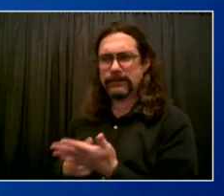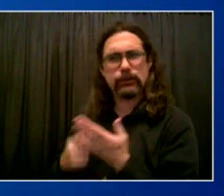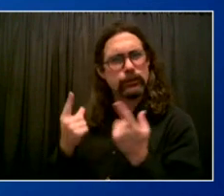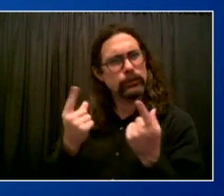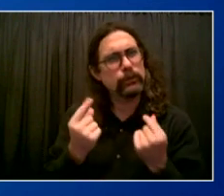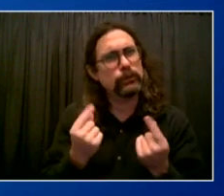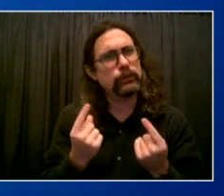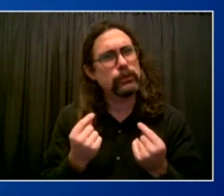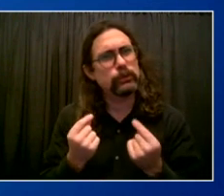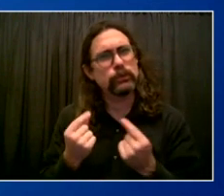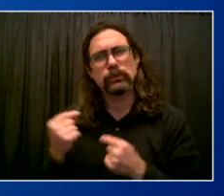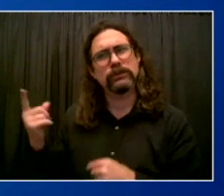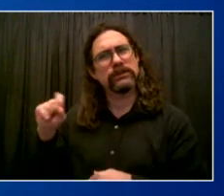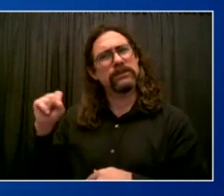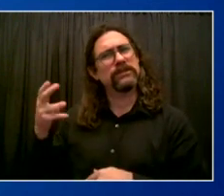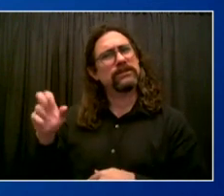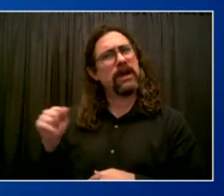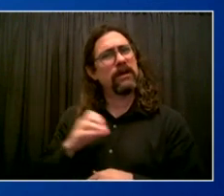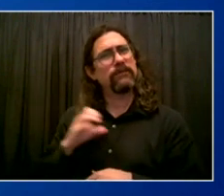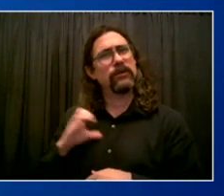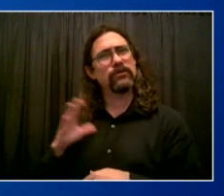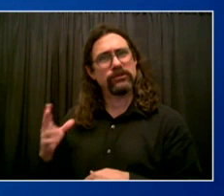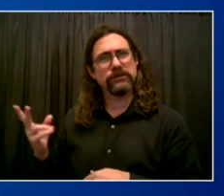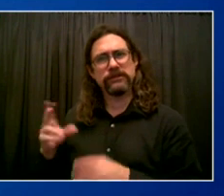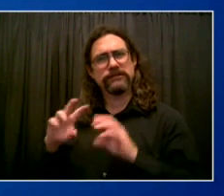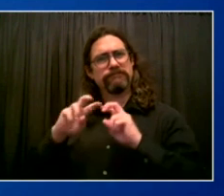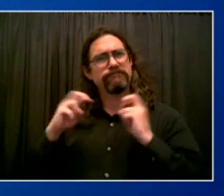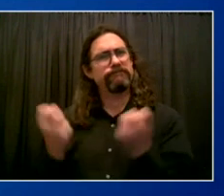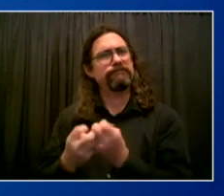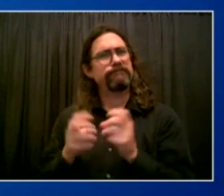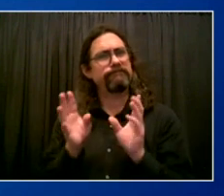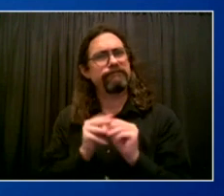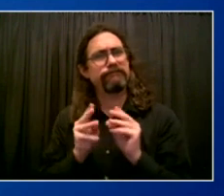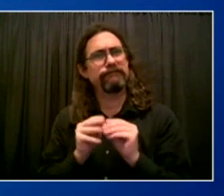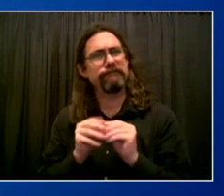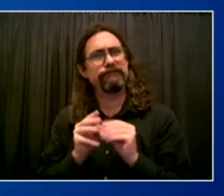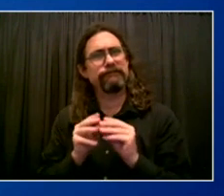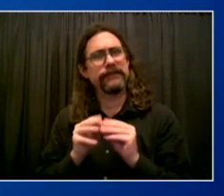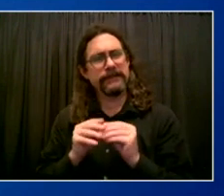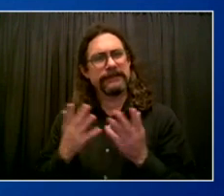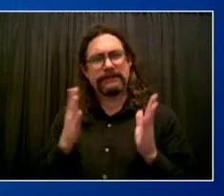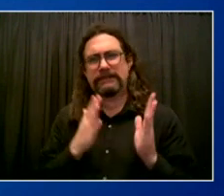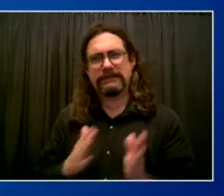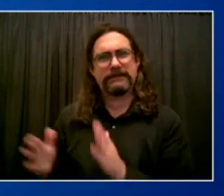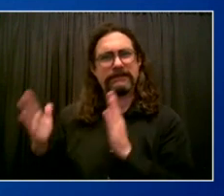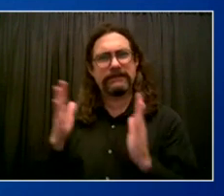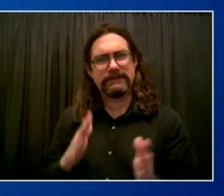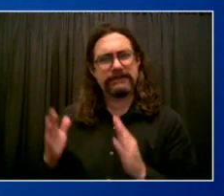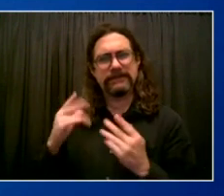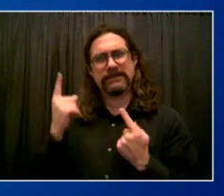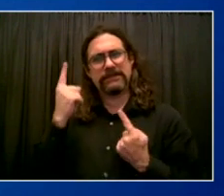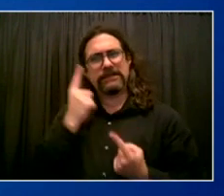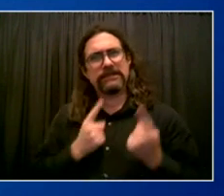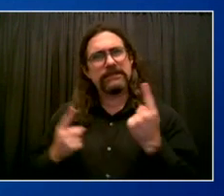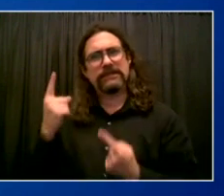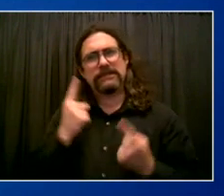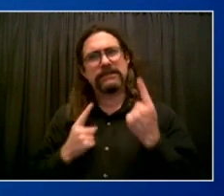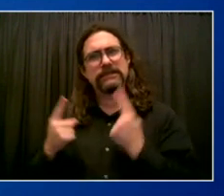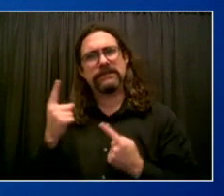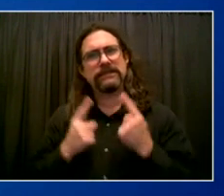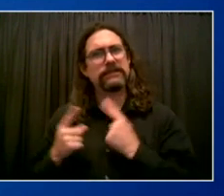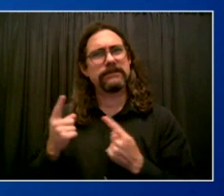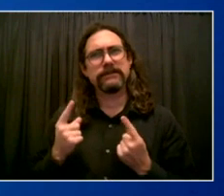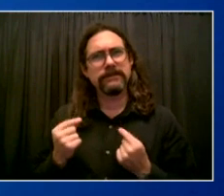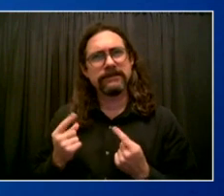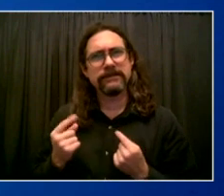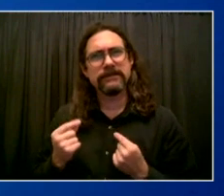that we seize from major drug trafficking organizations that cause so much damage in our communities? What if we took as much as we can of